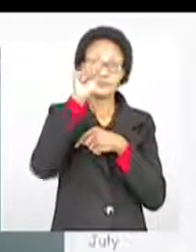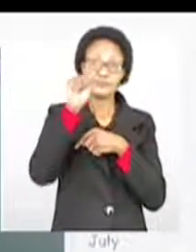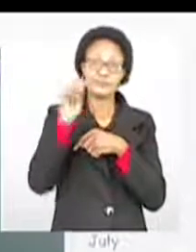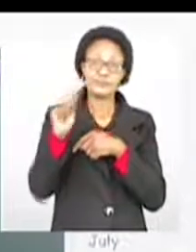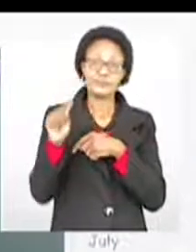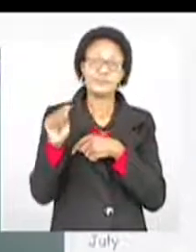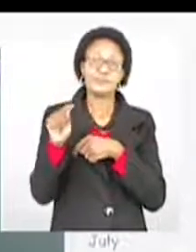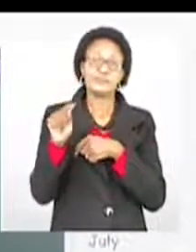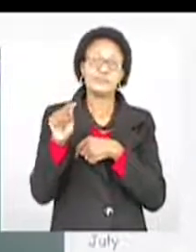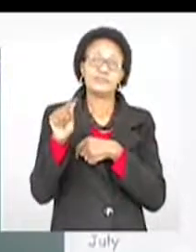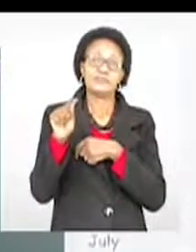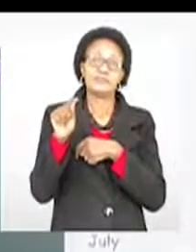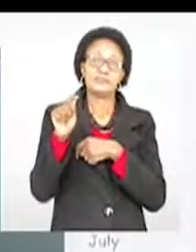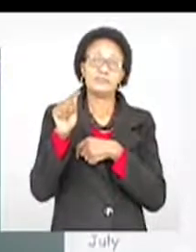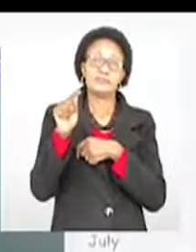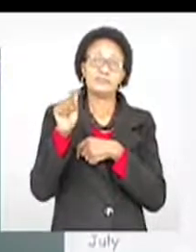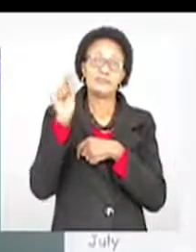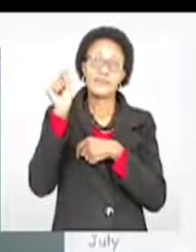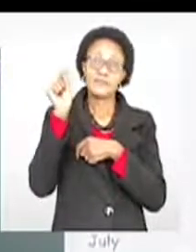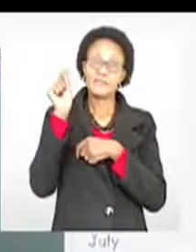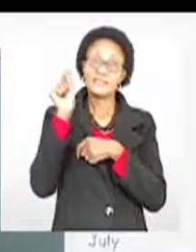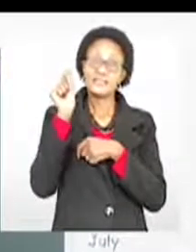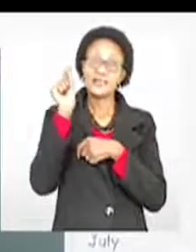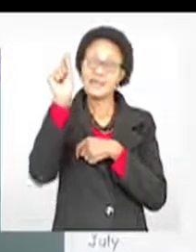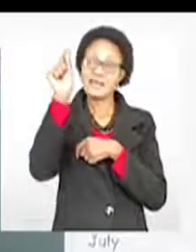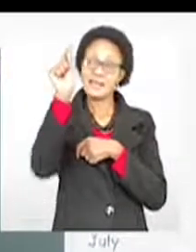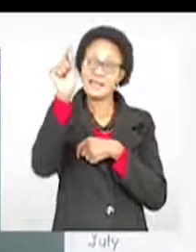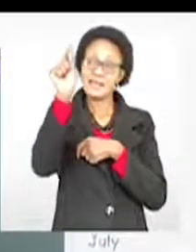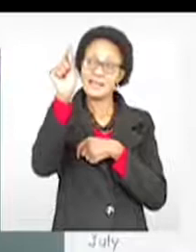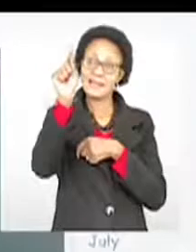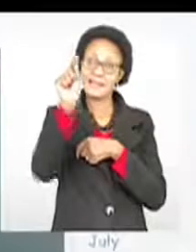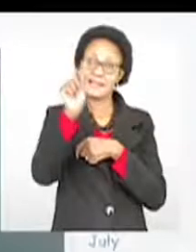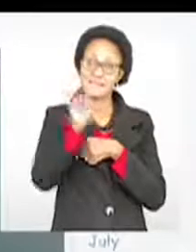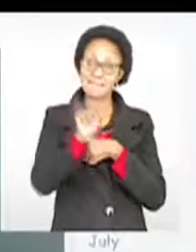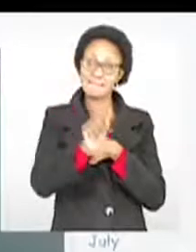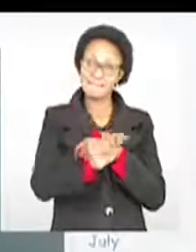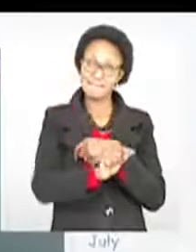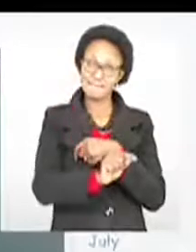Criss. And then we lift up our pencil and we go